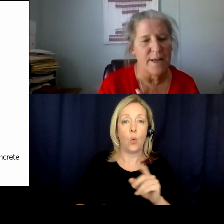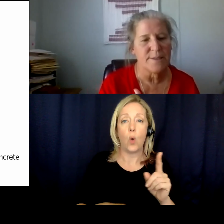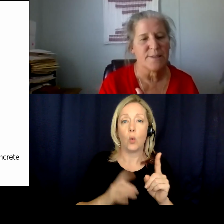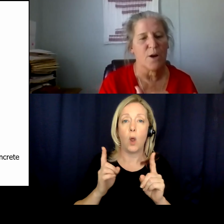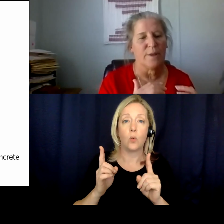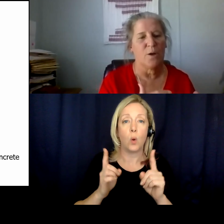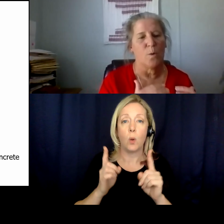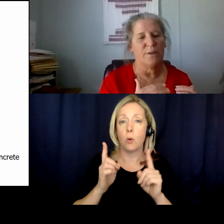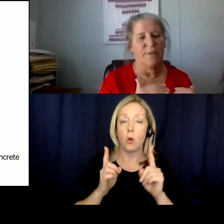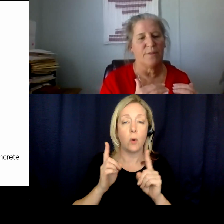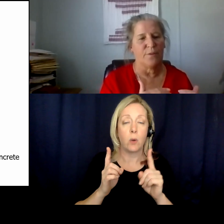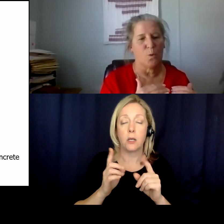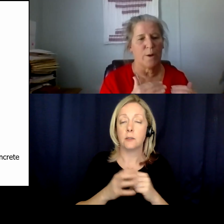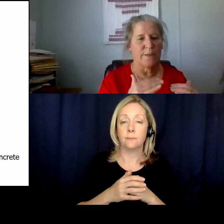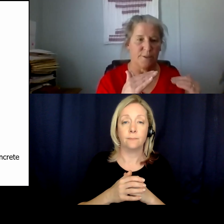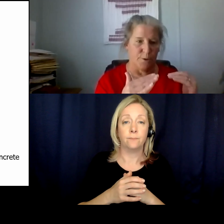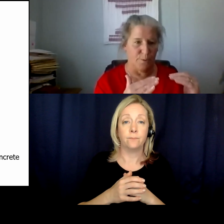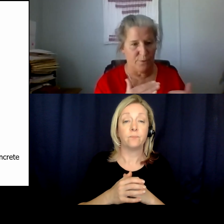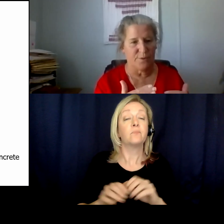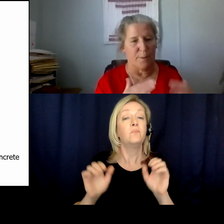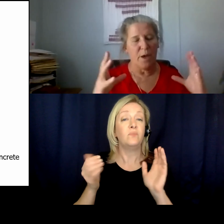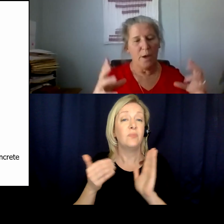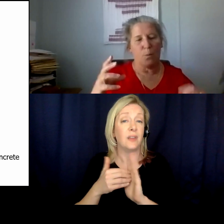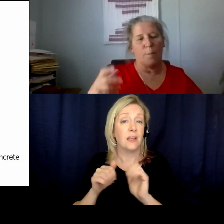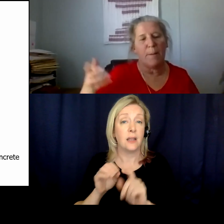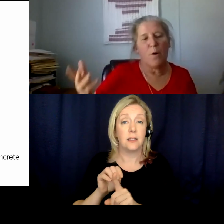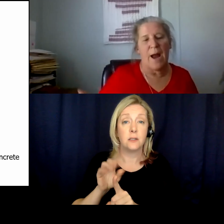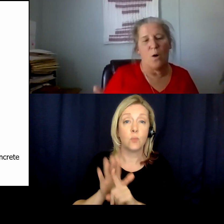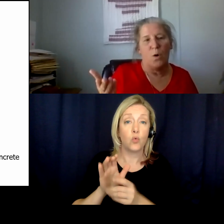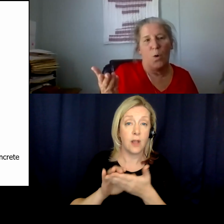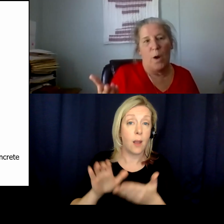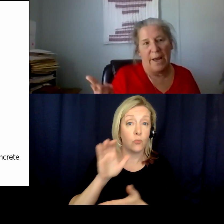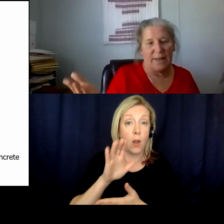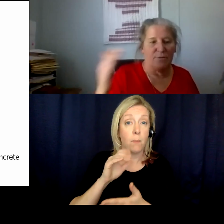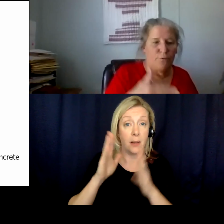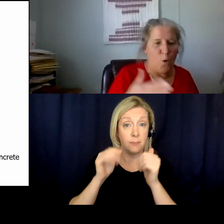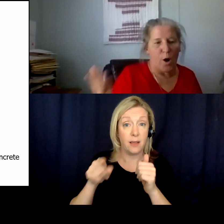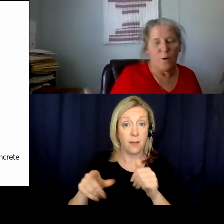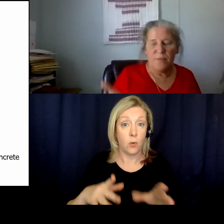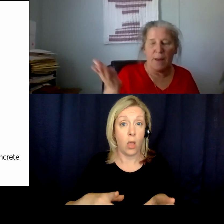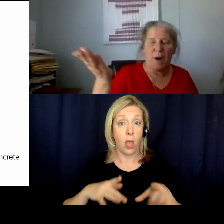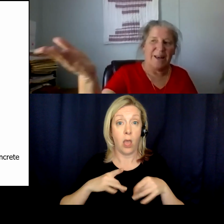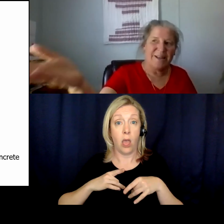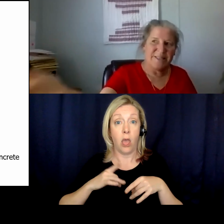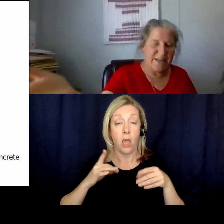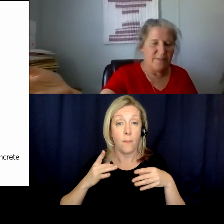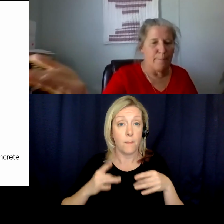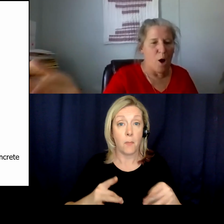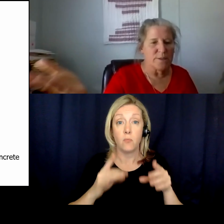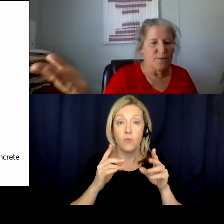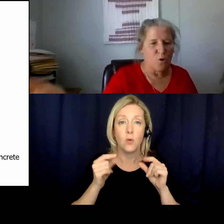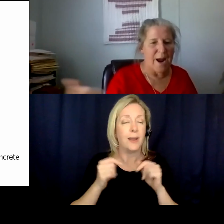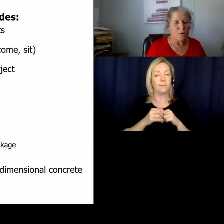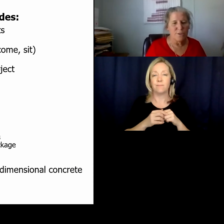not necessarily going to think that they're going to use them. Remember how at level 4, they might extend